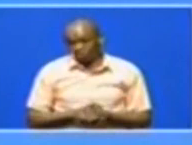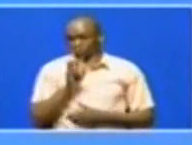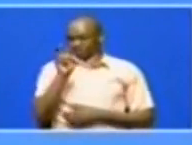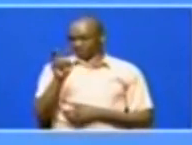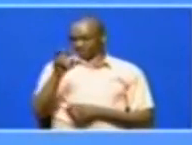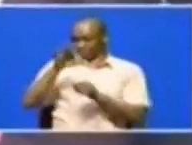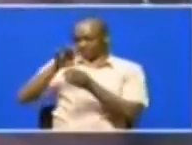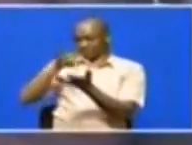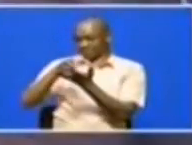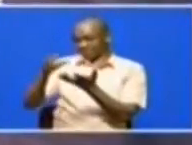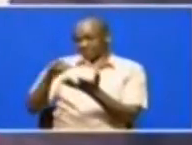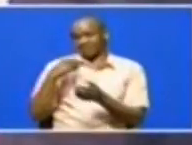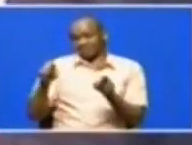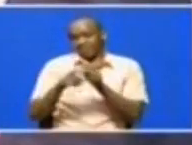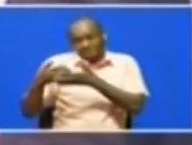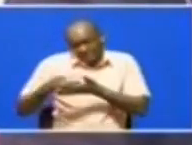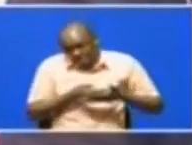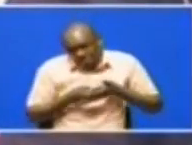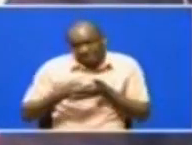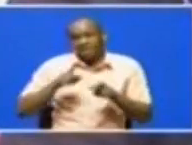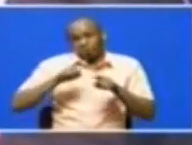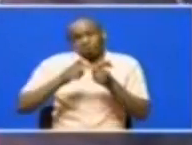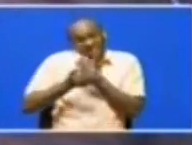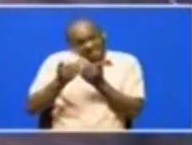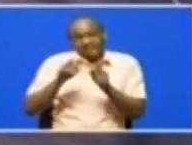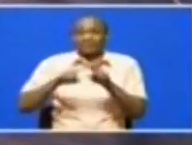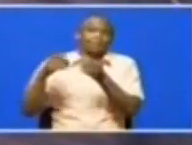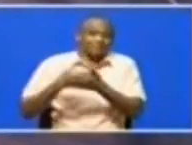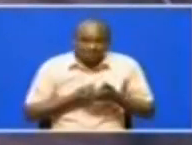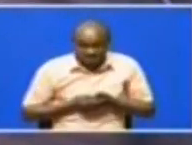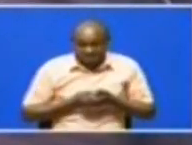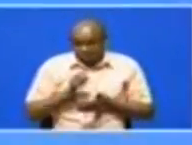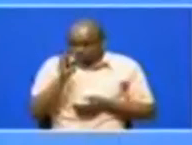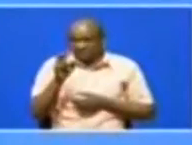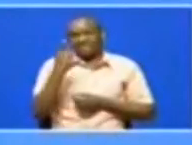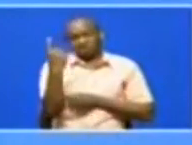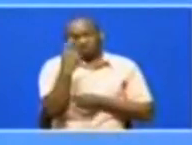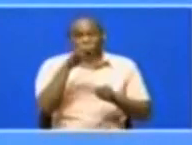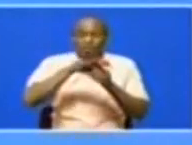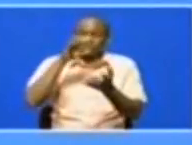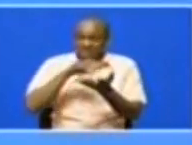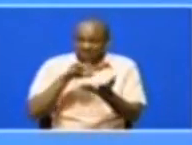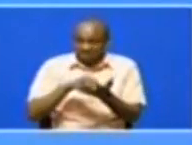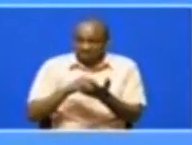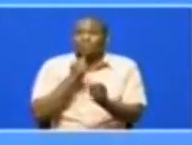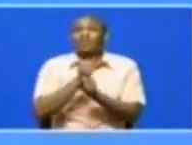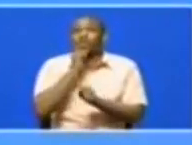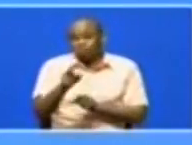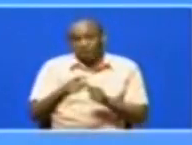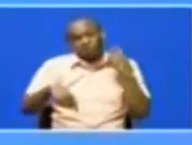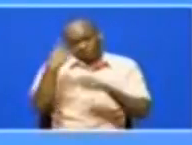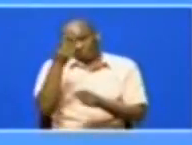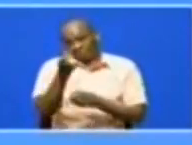Unaangalia polling station kama mtoto, kama every polling station was your child. Unaangalia kila polling station to make sure